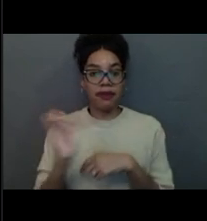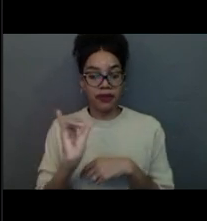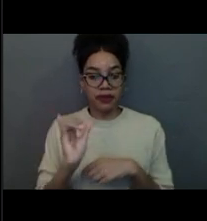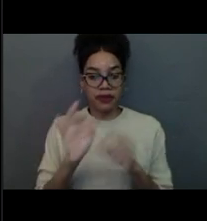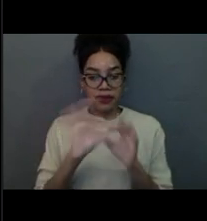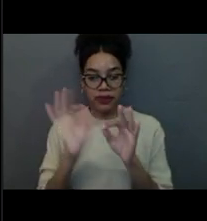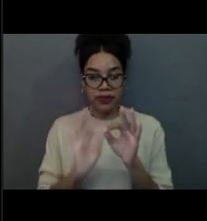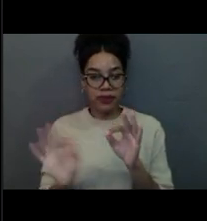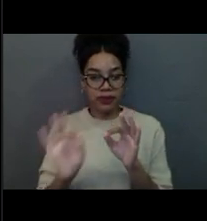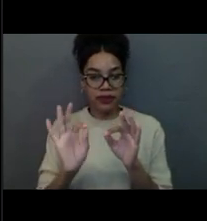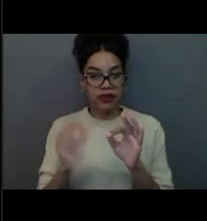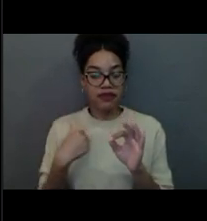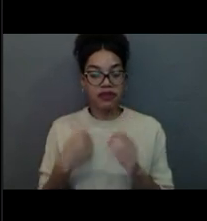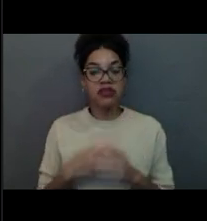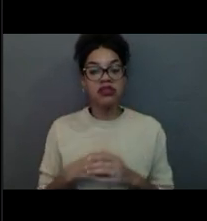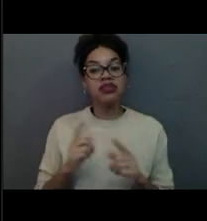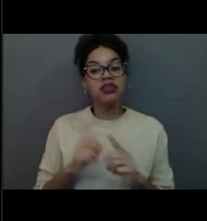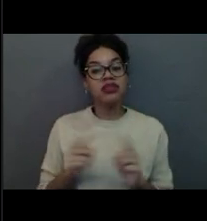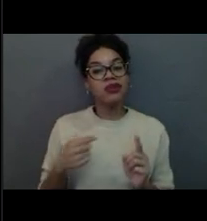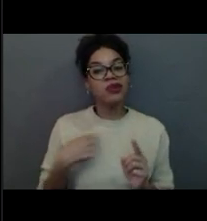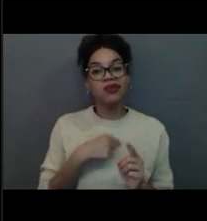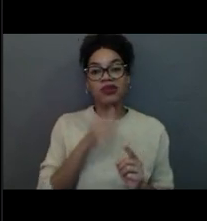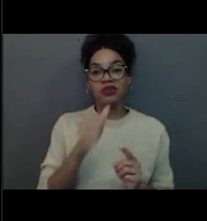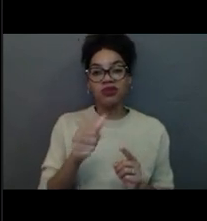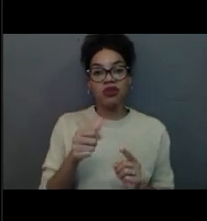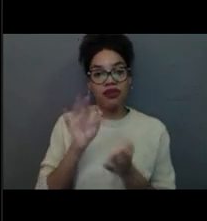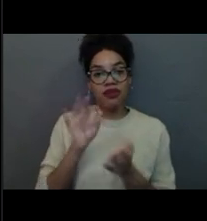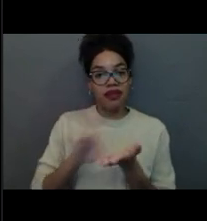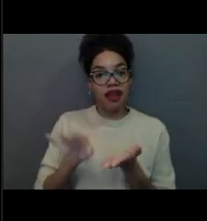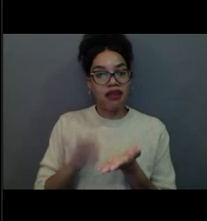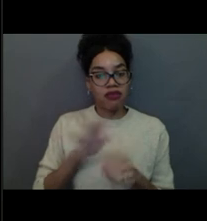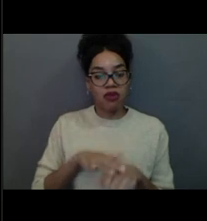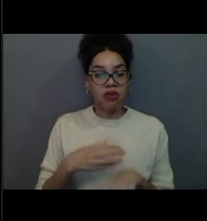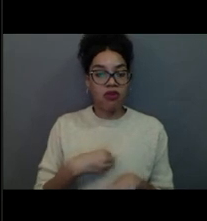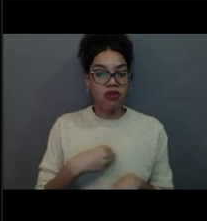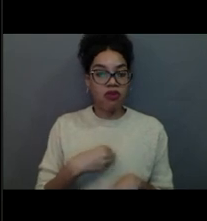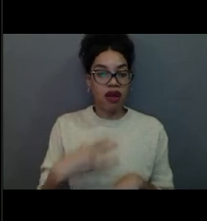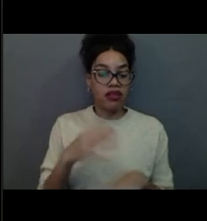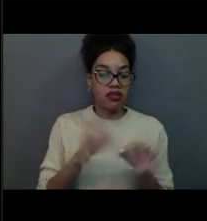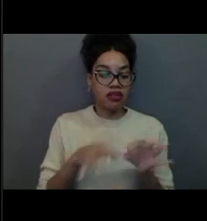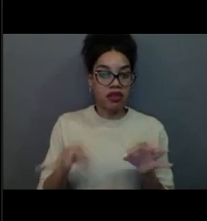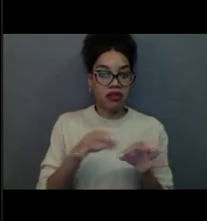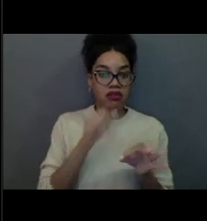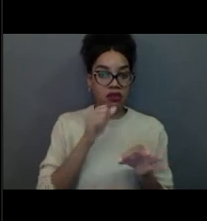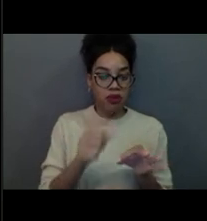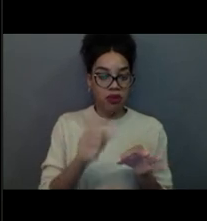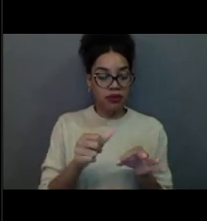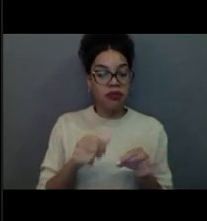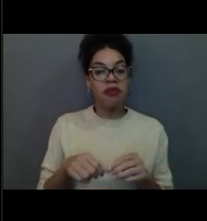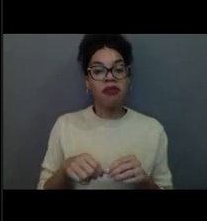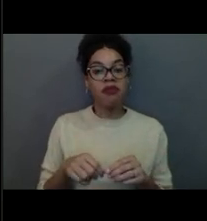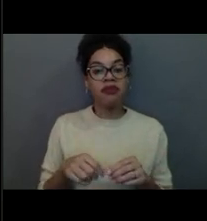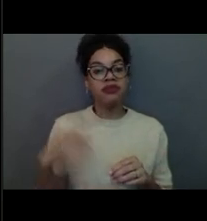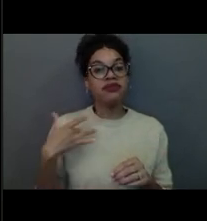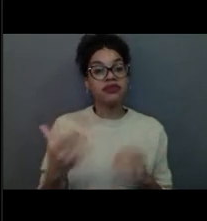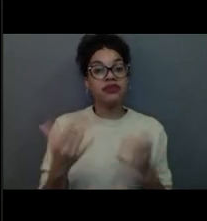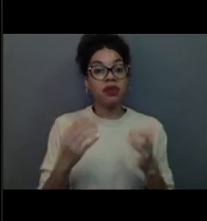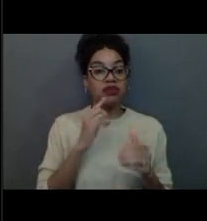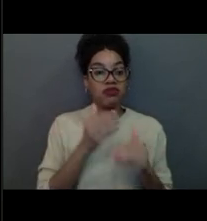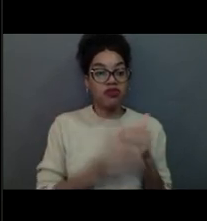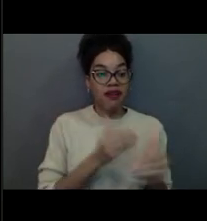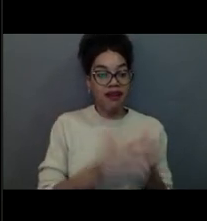score the quality of the shrimp when they're live. We look at them, once they're ready for after processing